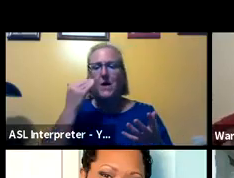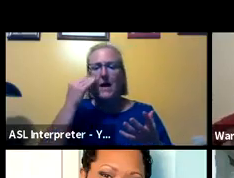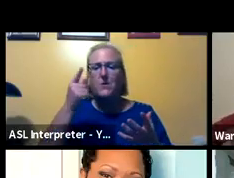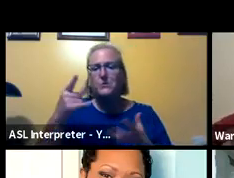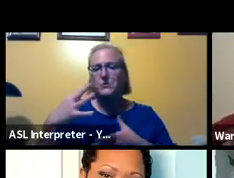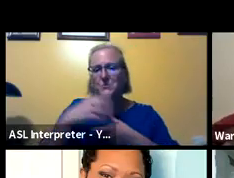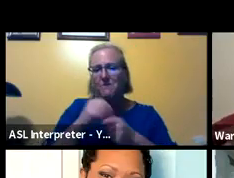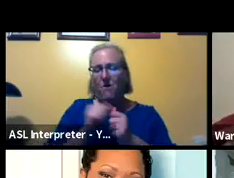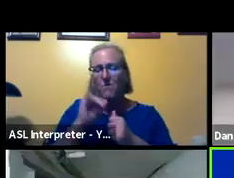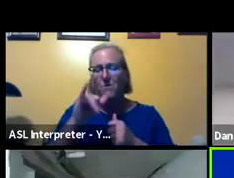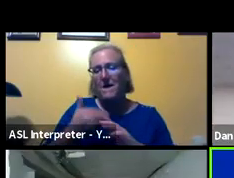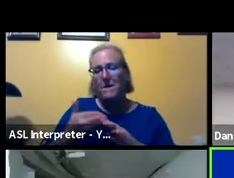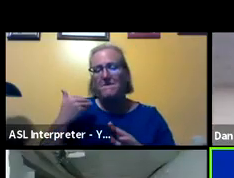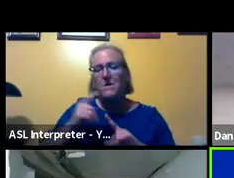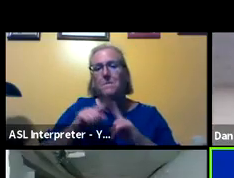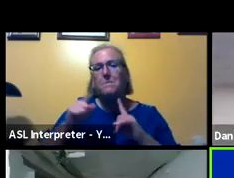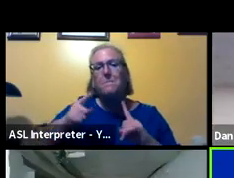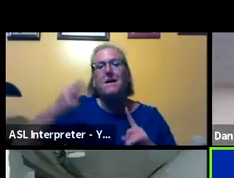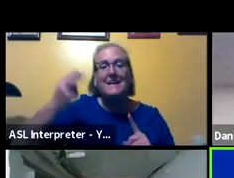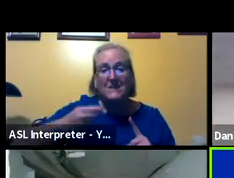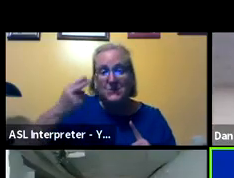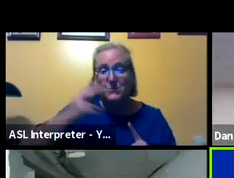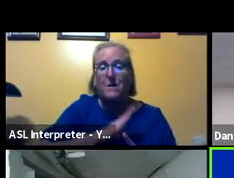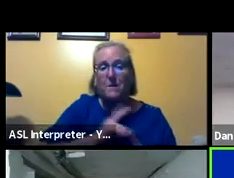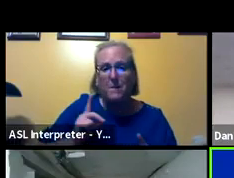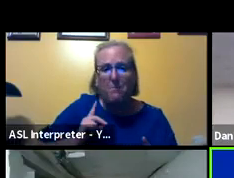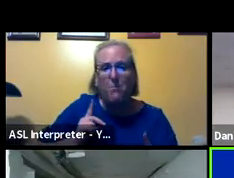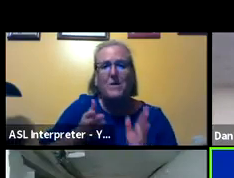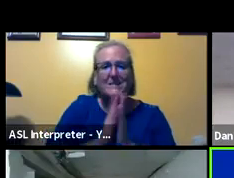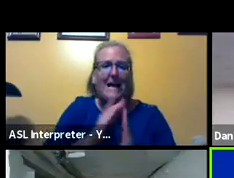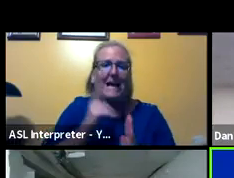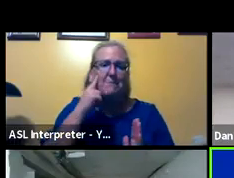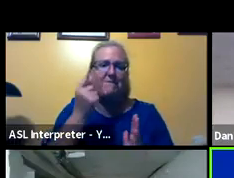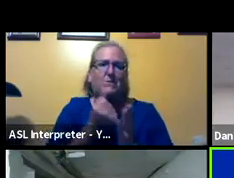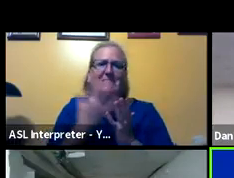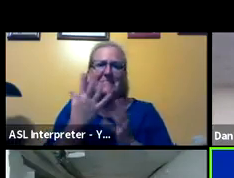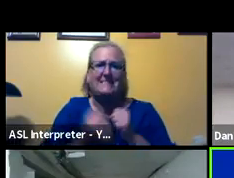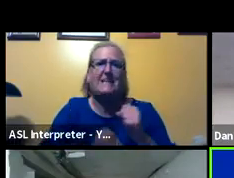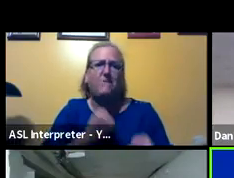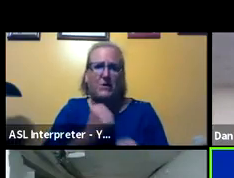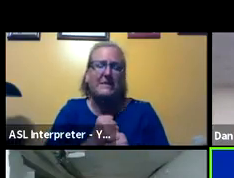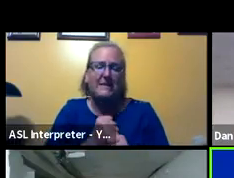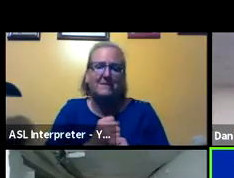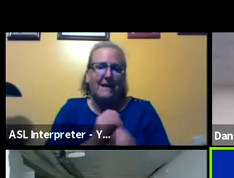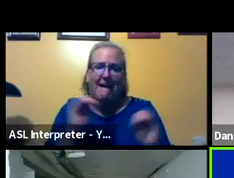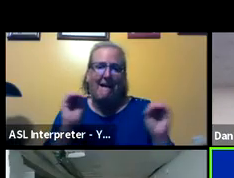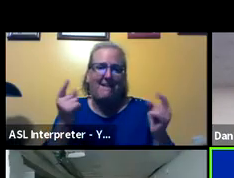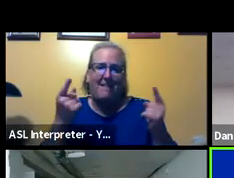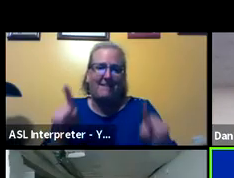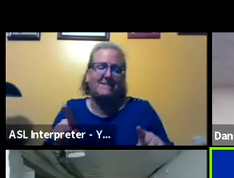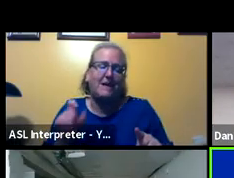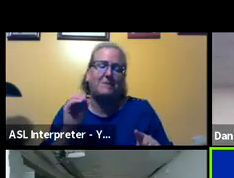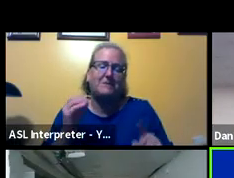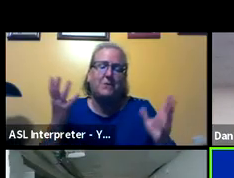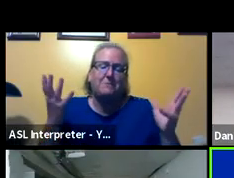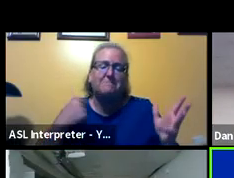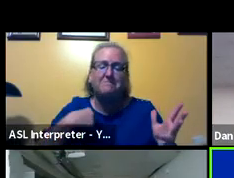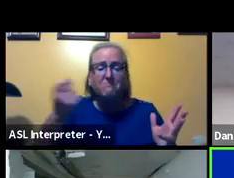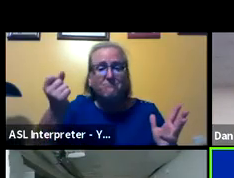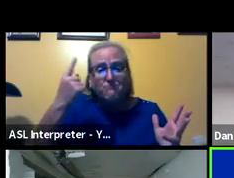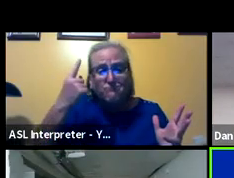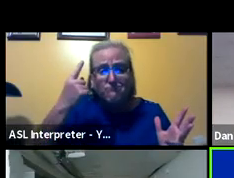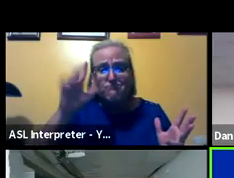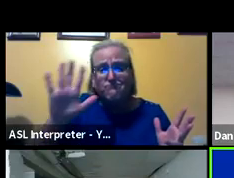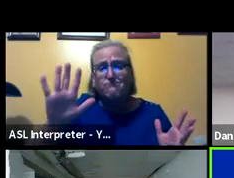But just historically, the board has been asking for that for several years, and nothing's happened on it yet. So, and I understand it's